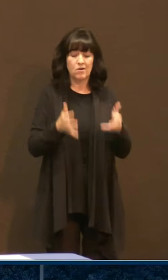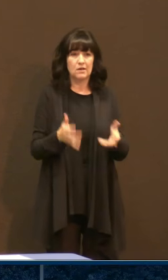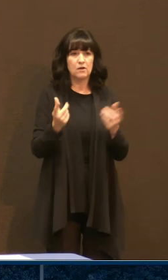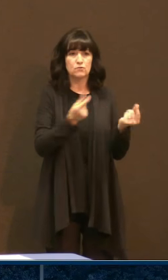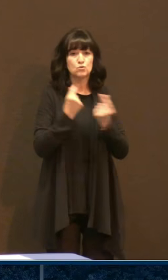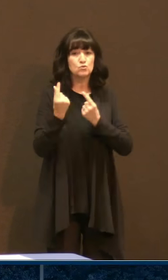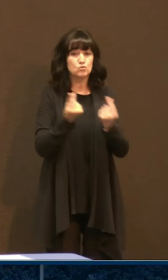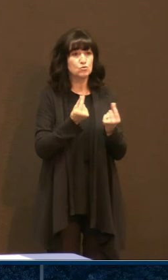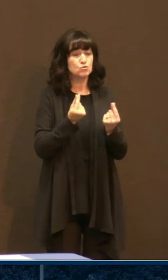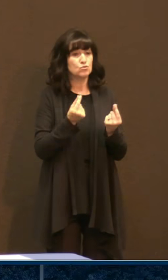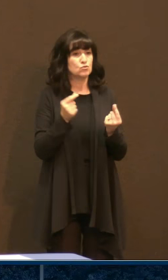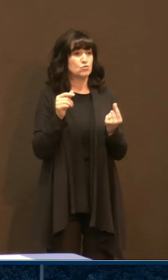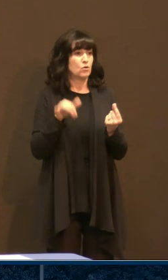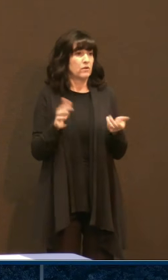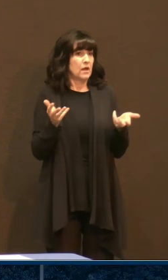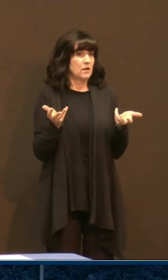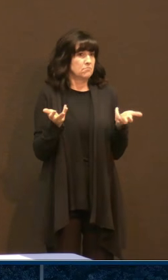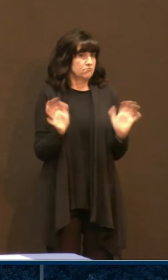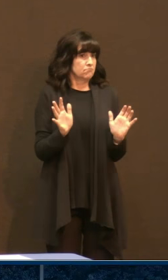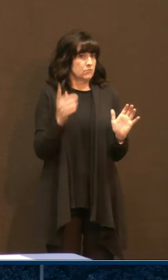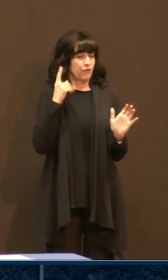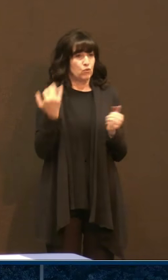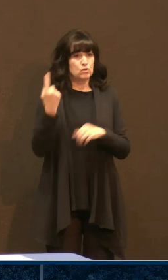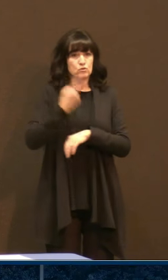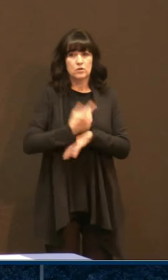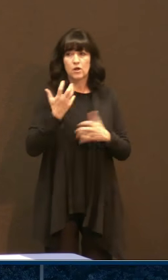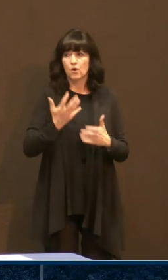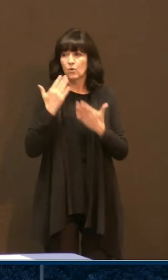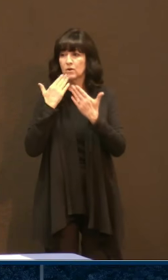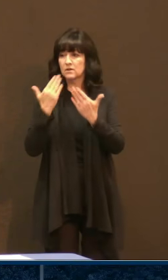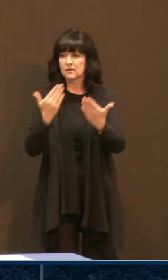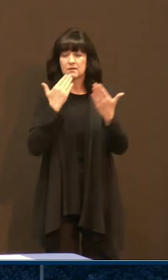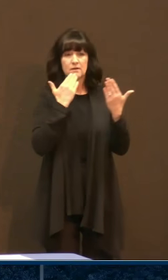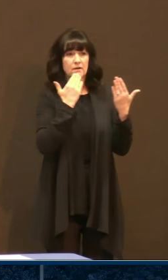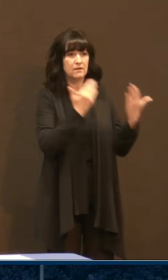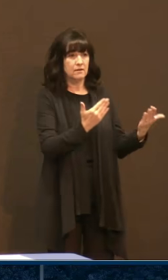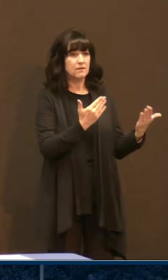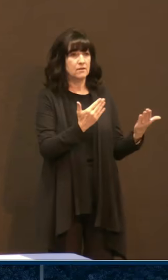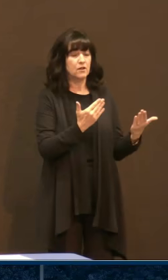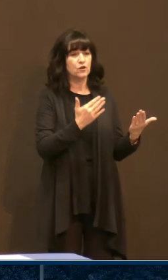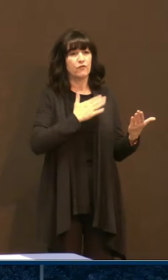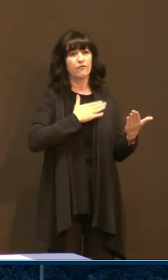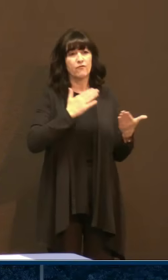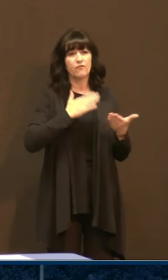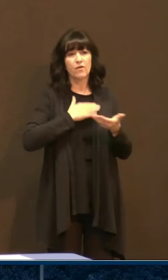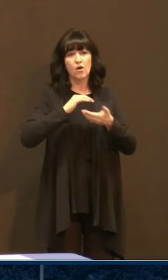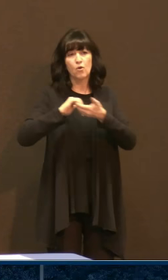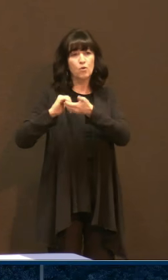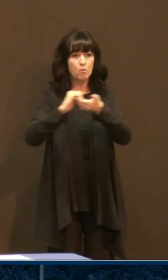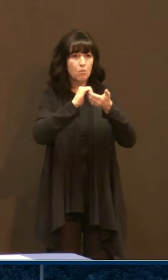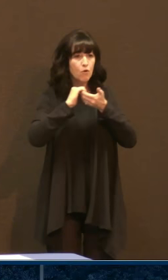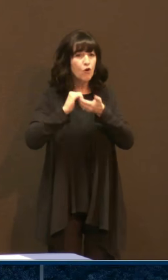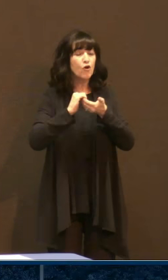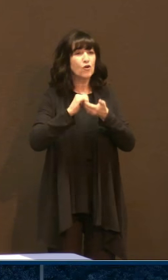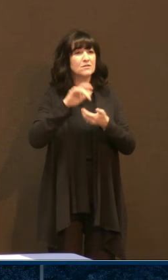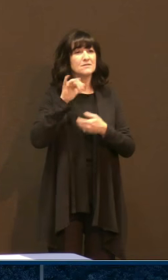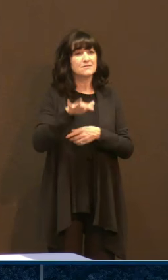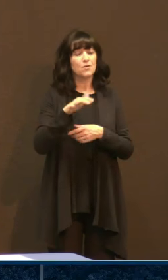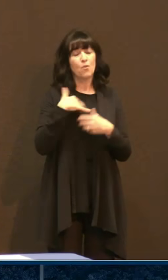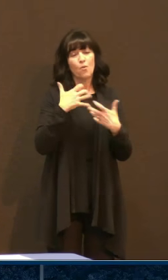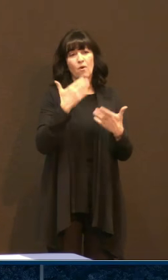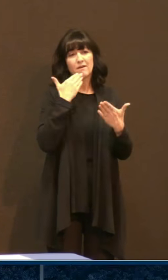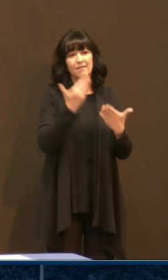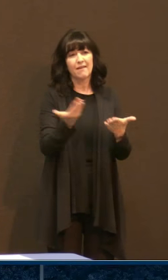up for today. Again, I want to thank all of our partners. I want to thank again the Thunderbirds and Blue